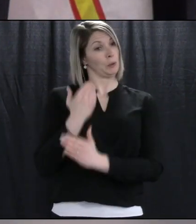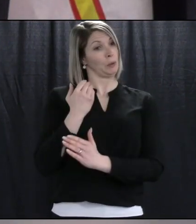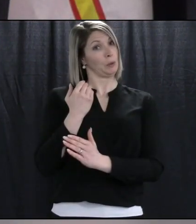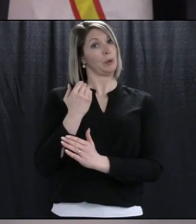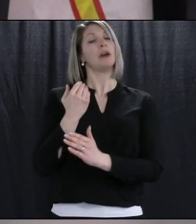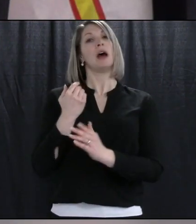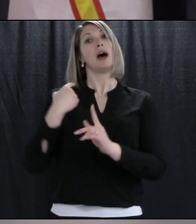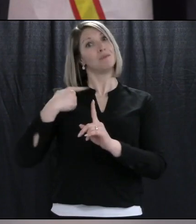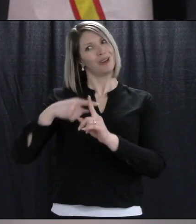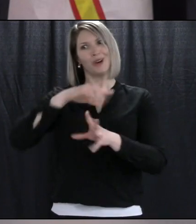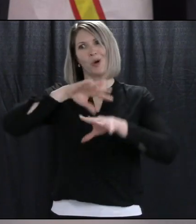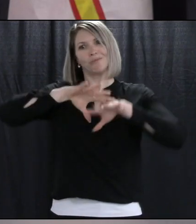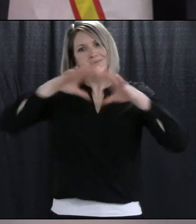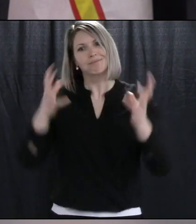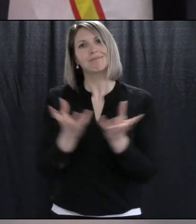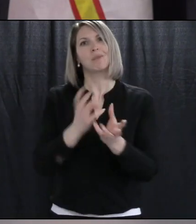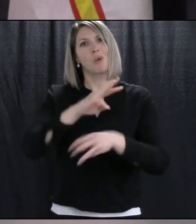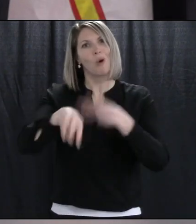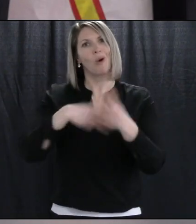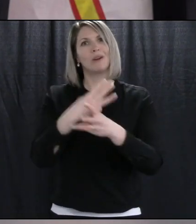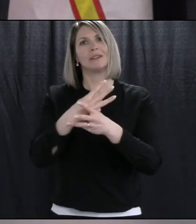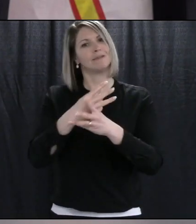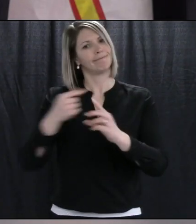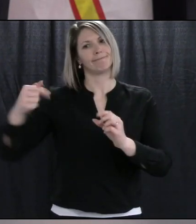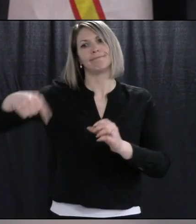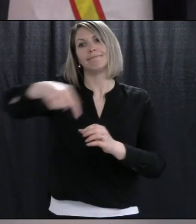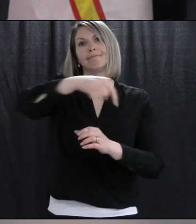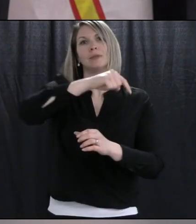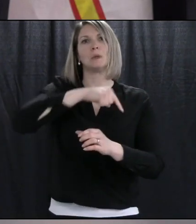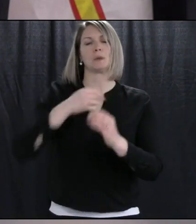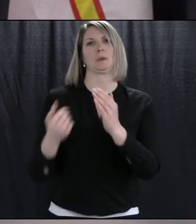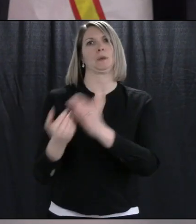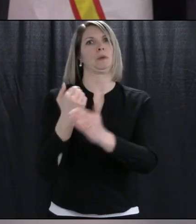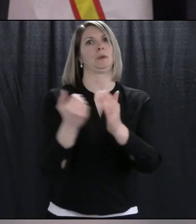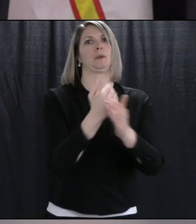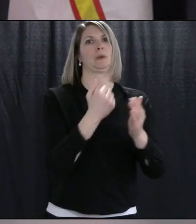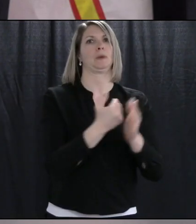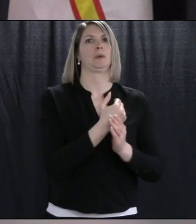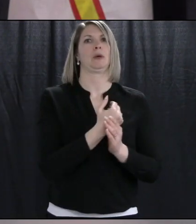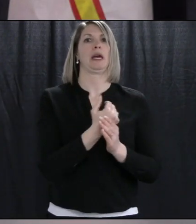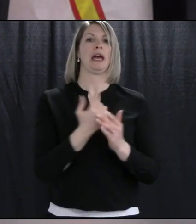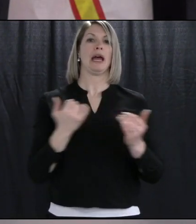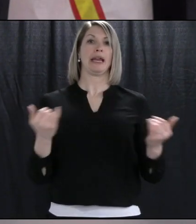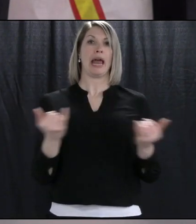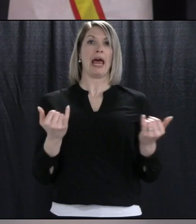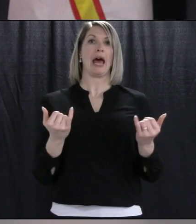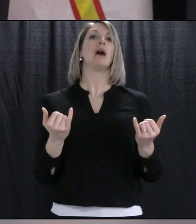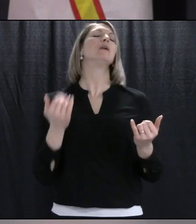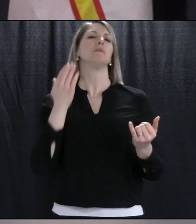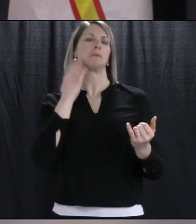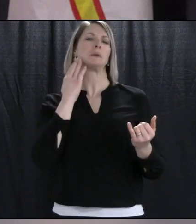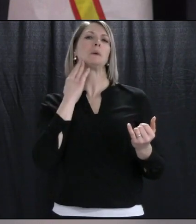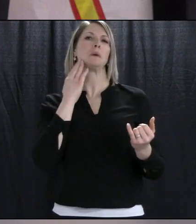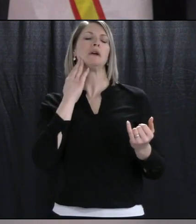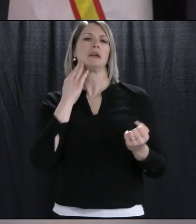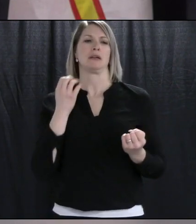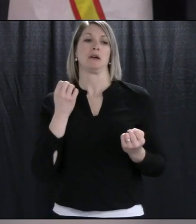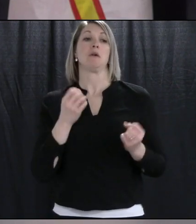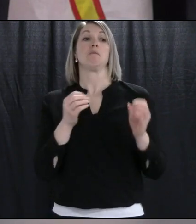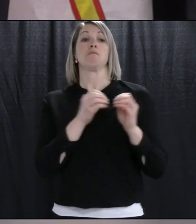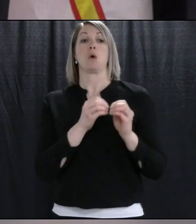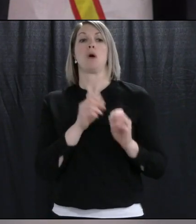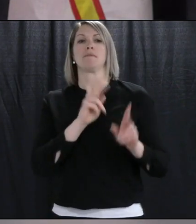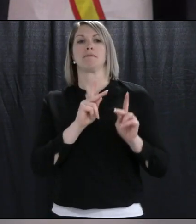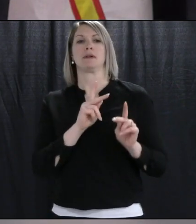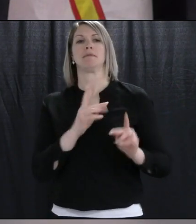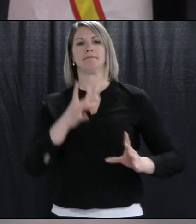has changed, however, is the number of cases that we're seeing across Newfoundland and Labrador. Our health officials are